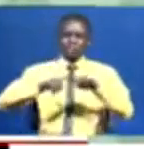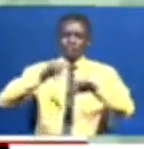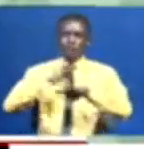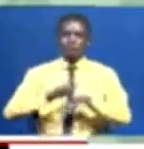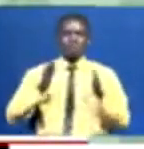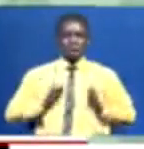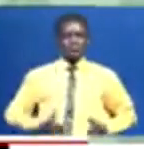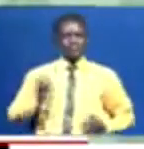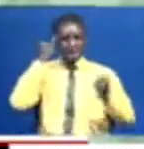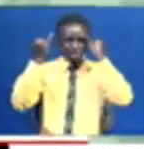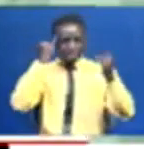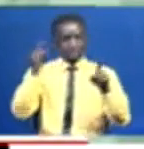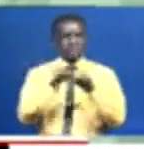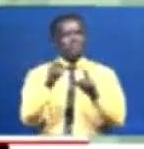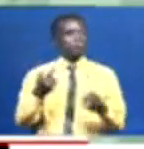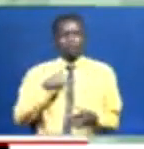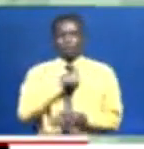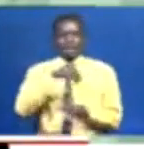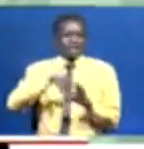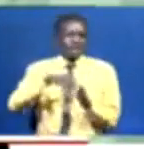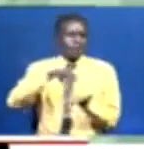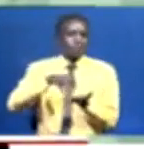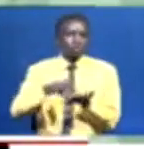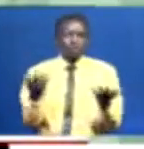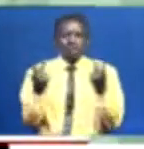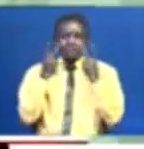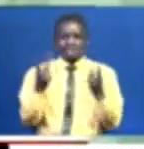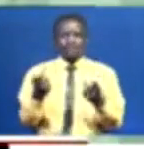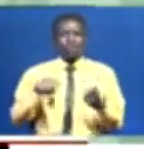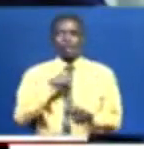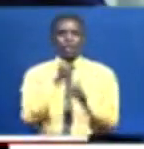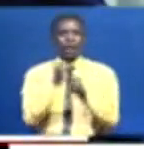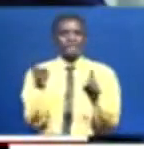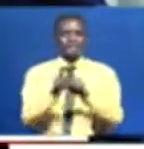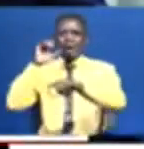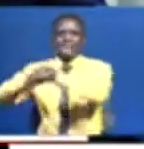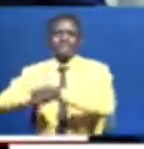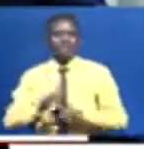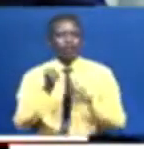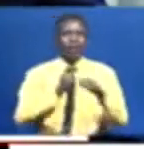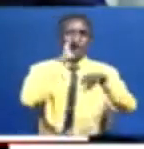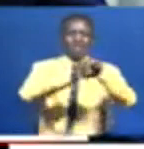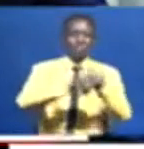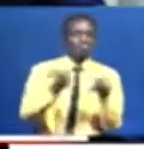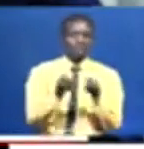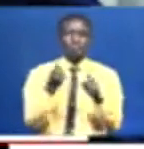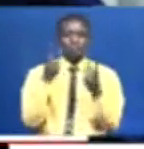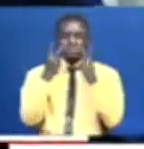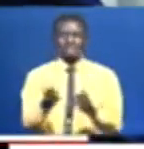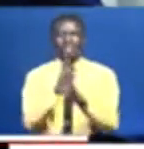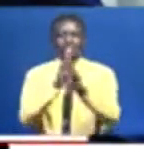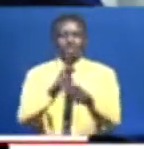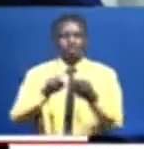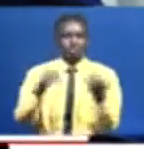in a position where we're actually playing catch-up. We are still finding ourselves having to respond to breaches instead of being